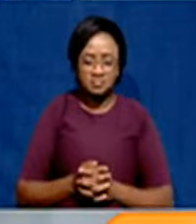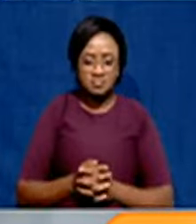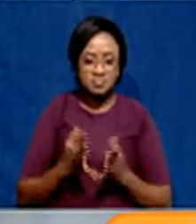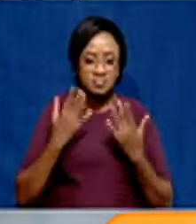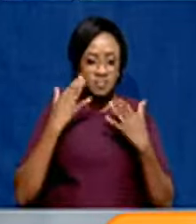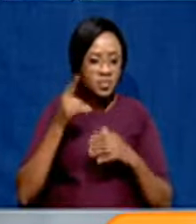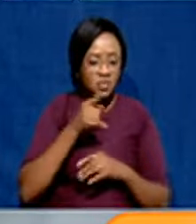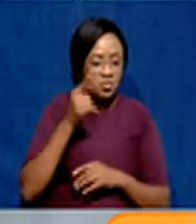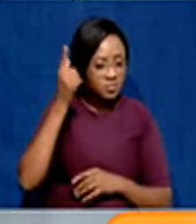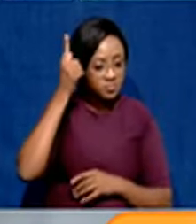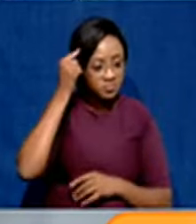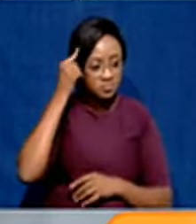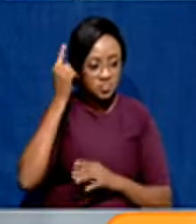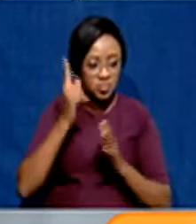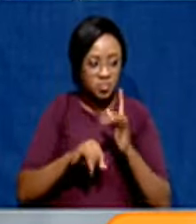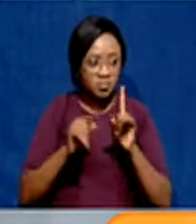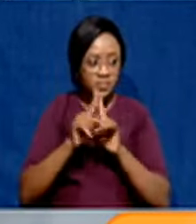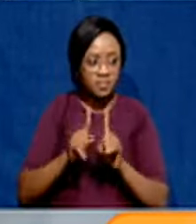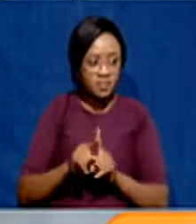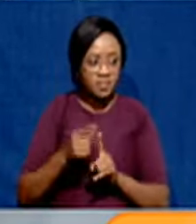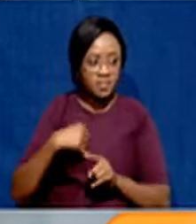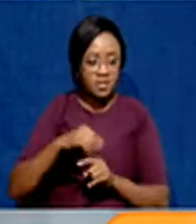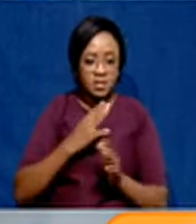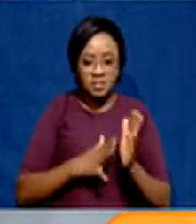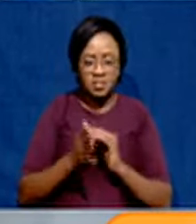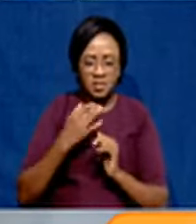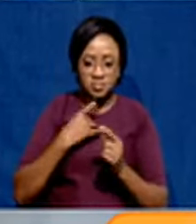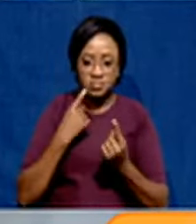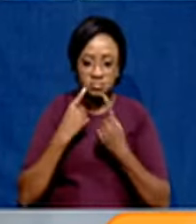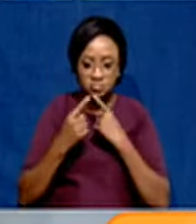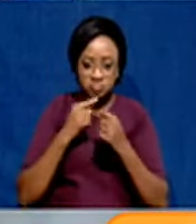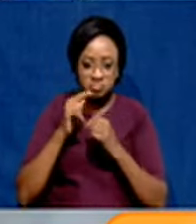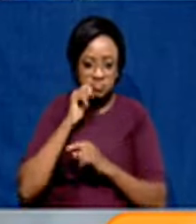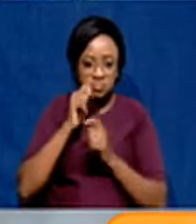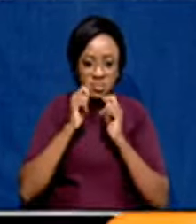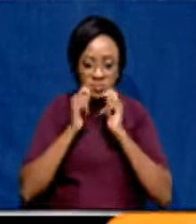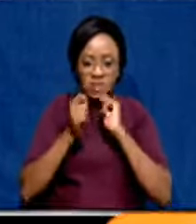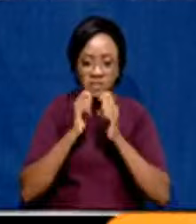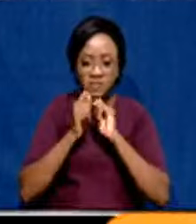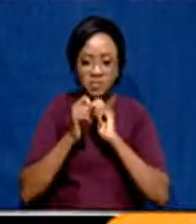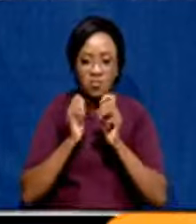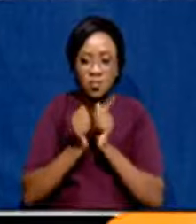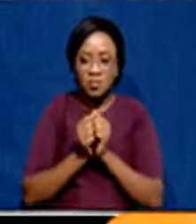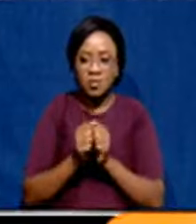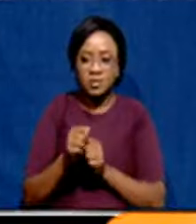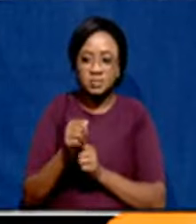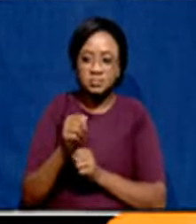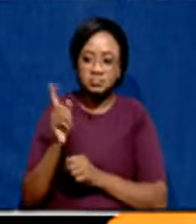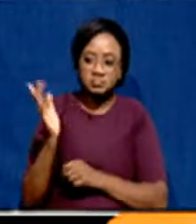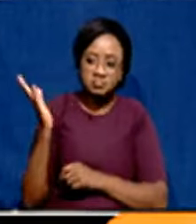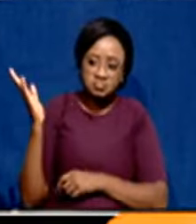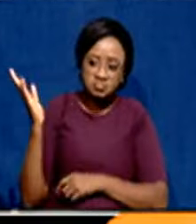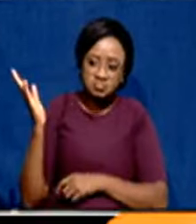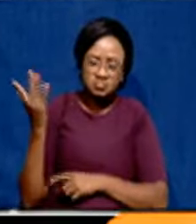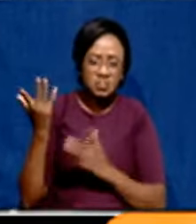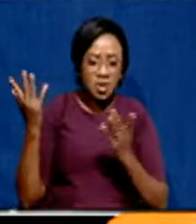that. And just as we do that, we will be speaking to Mike Okinyi, who's our sports editor, and he's been in Uasin Gishu